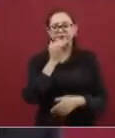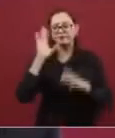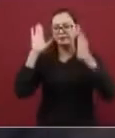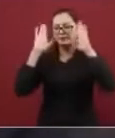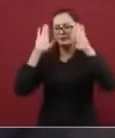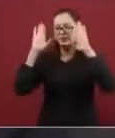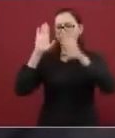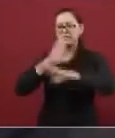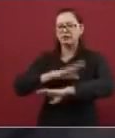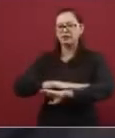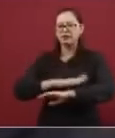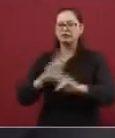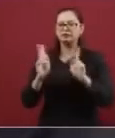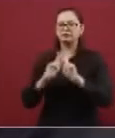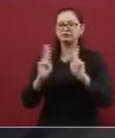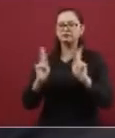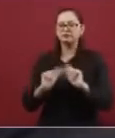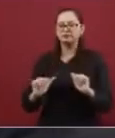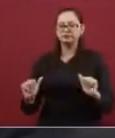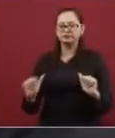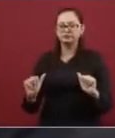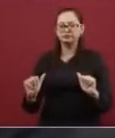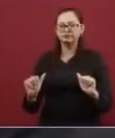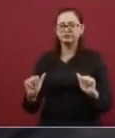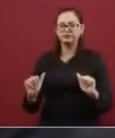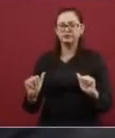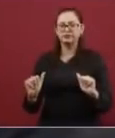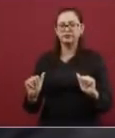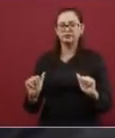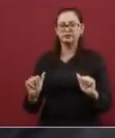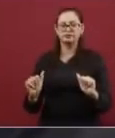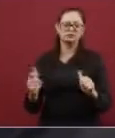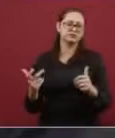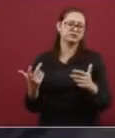And that would be enough for us to reconcile.